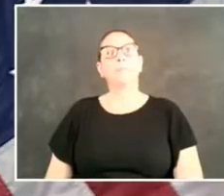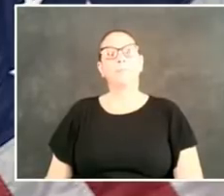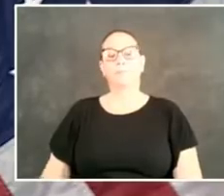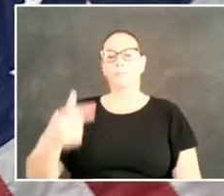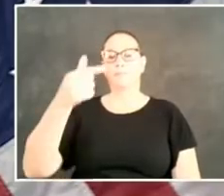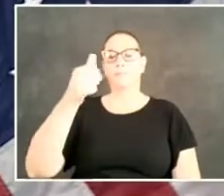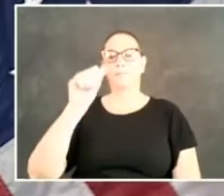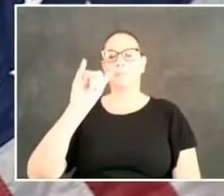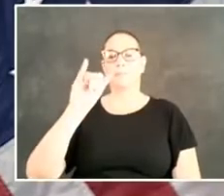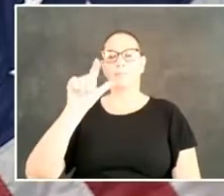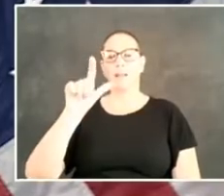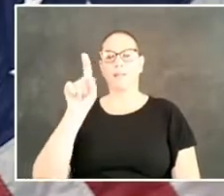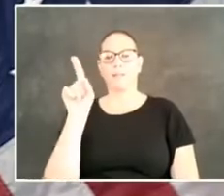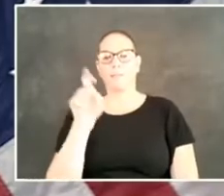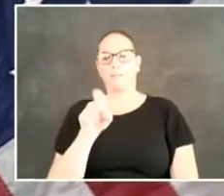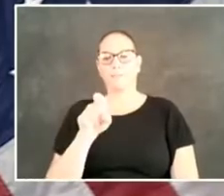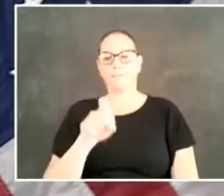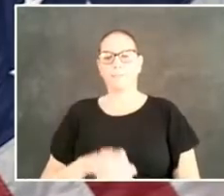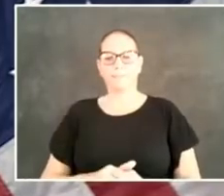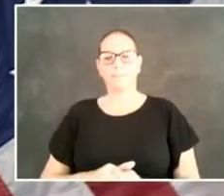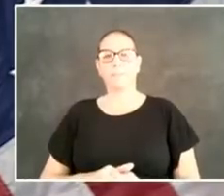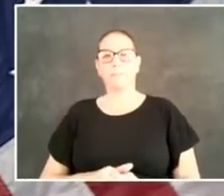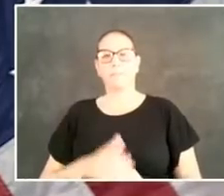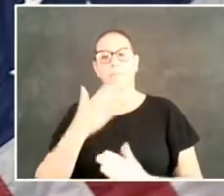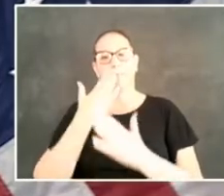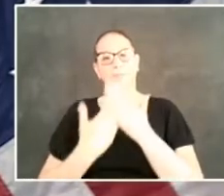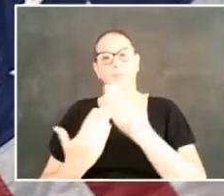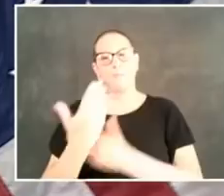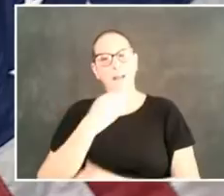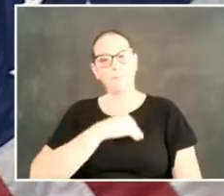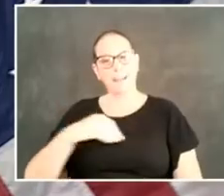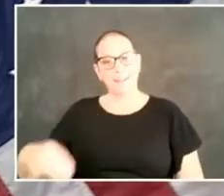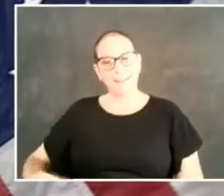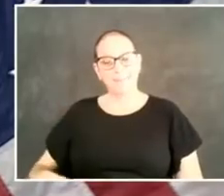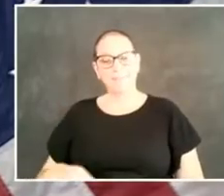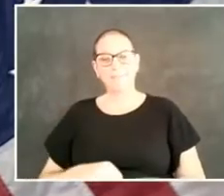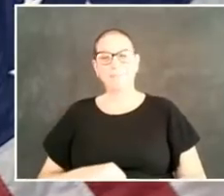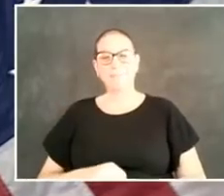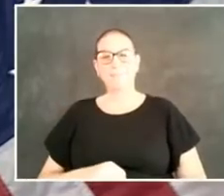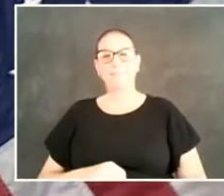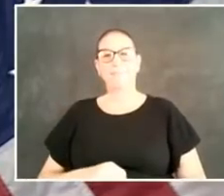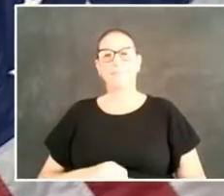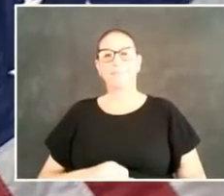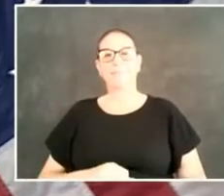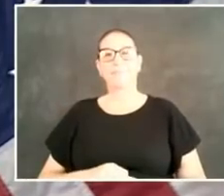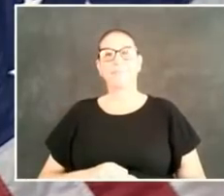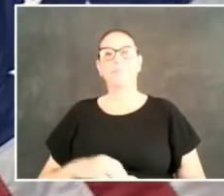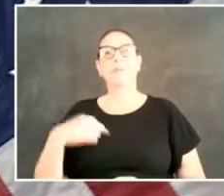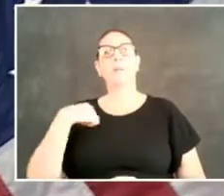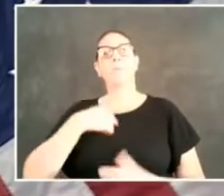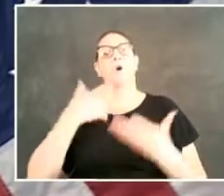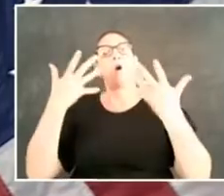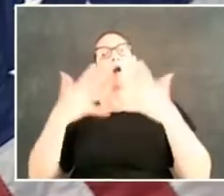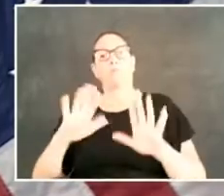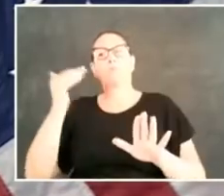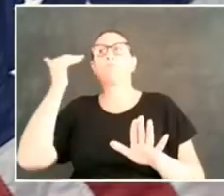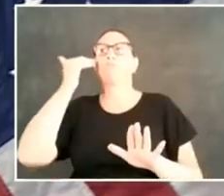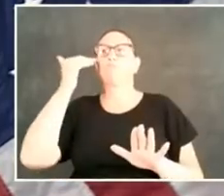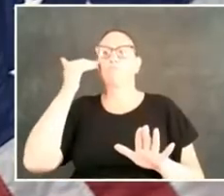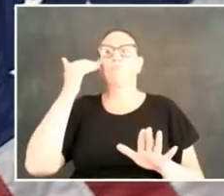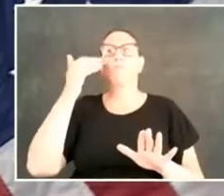Good morning, Mr. Mayor. So as we all know, the immigrant community of New York City has been